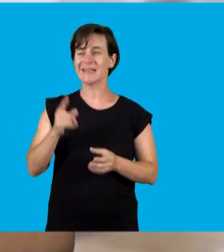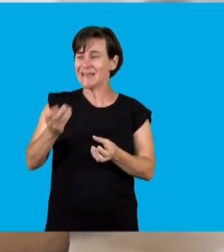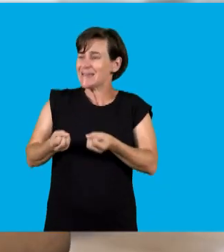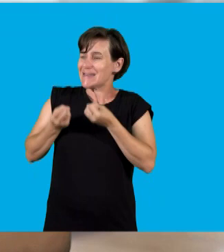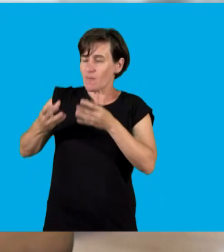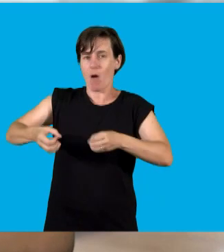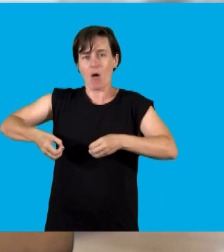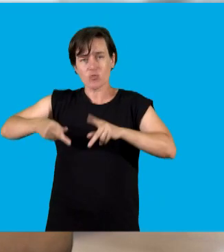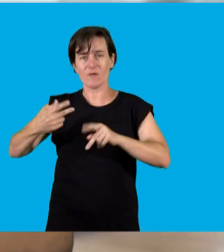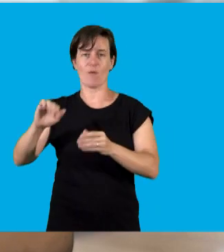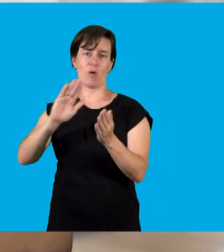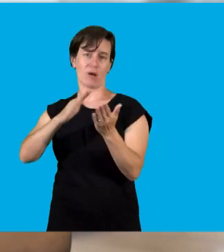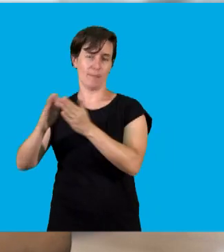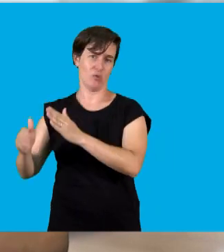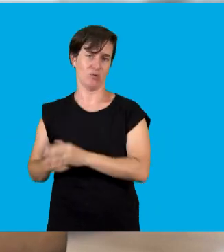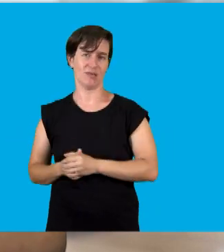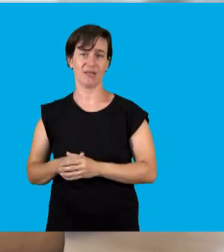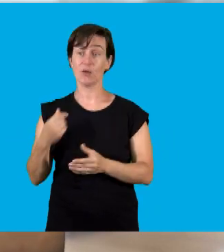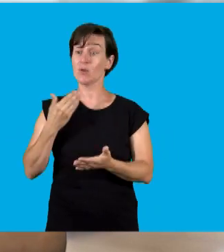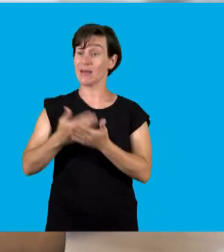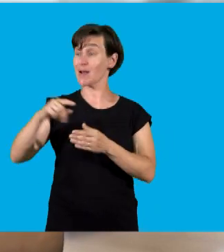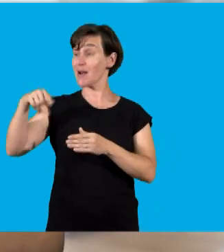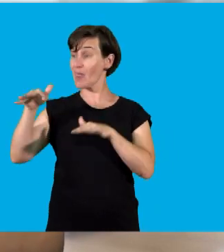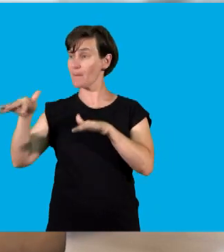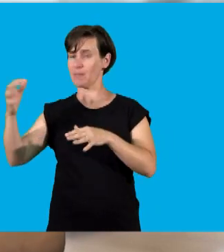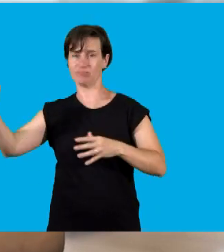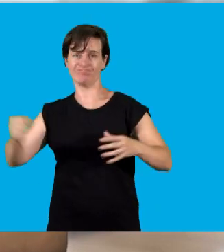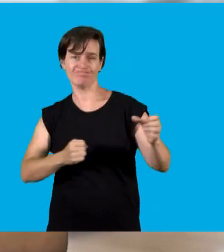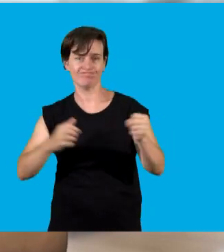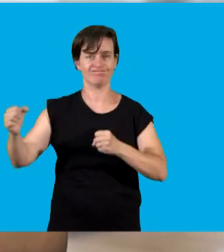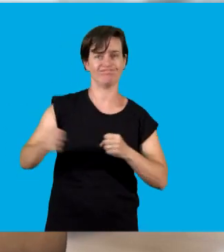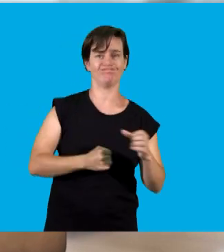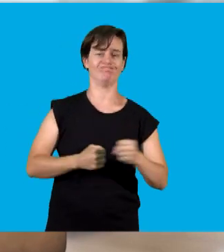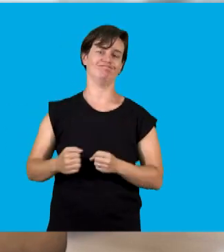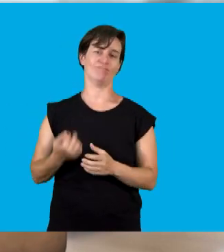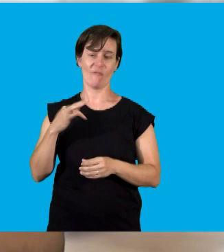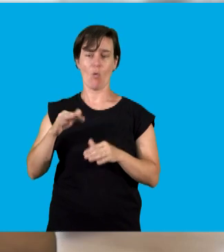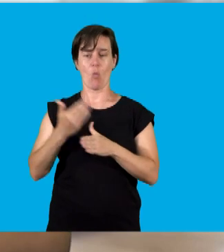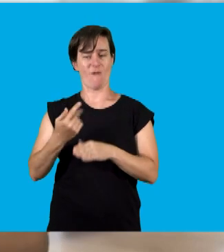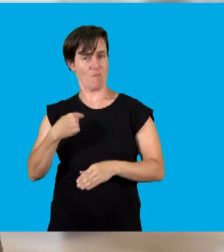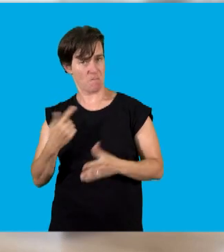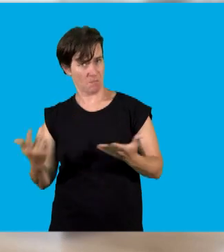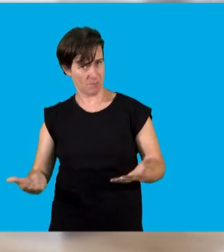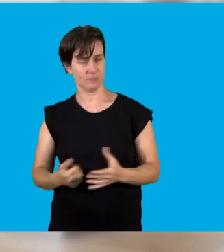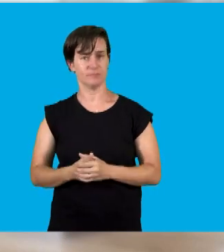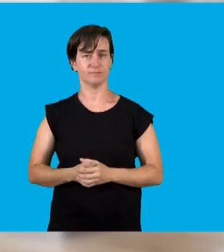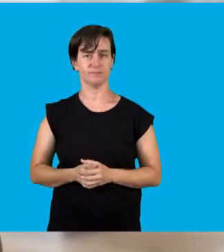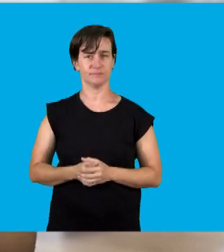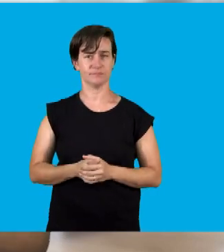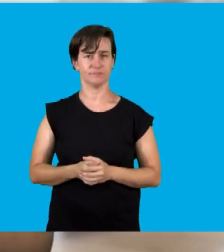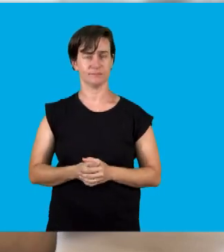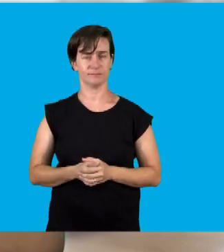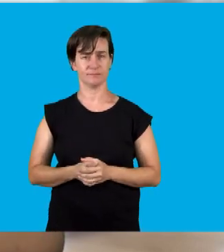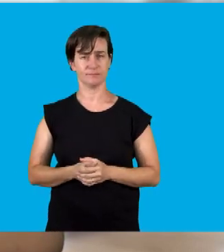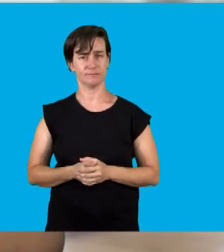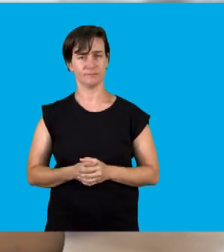provides employment opportunities because you can be able to employ other people in the community if you have started your own